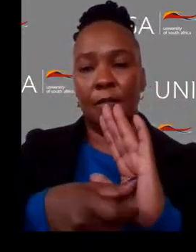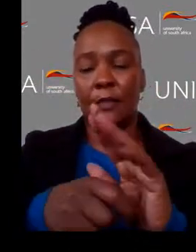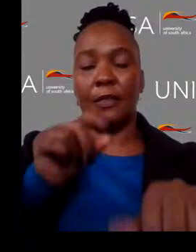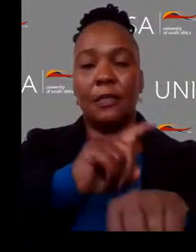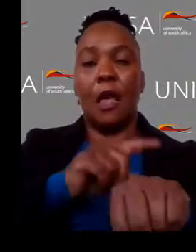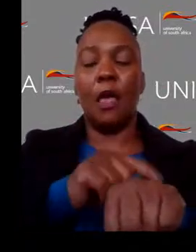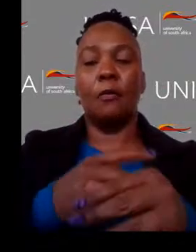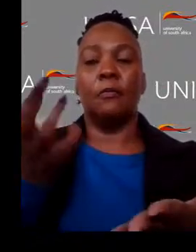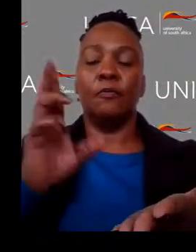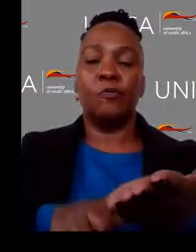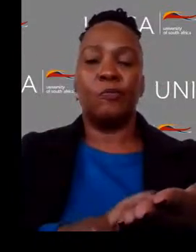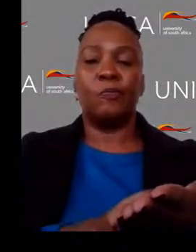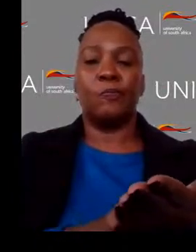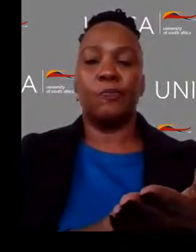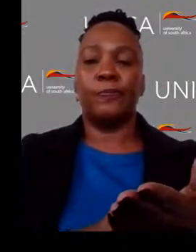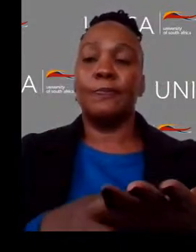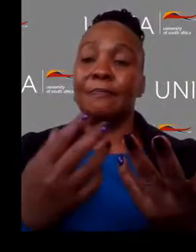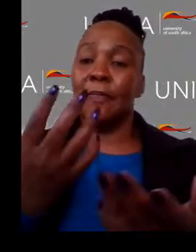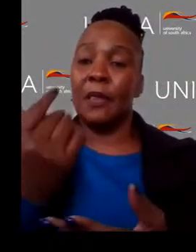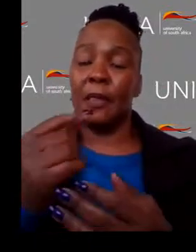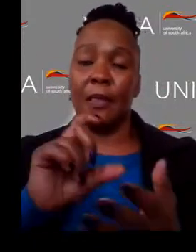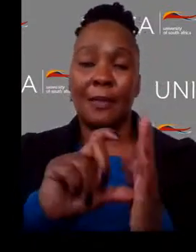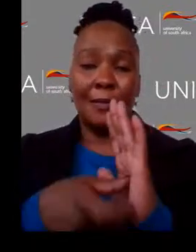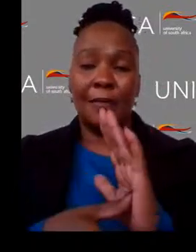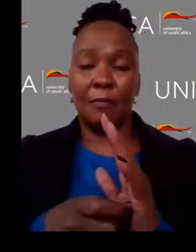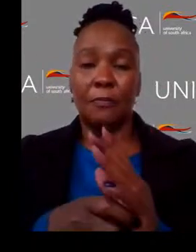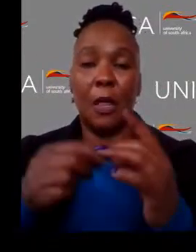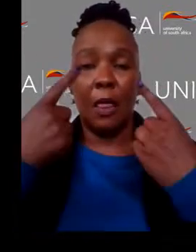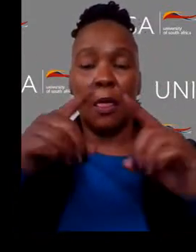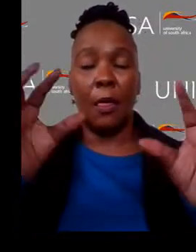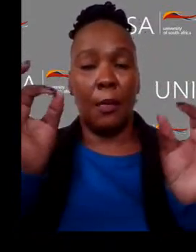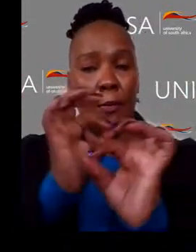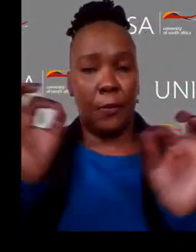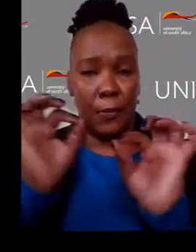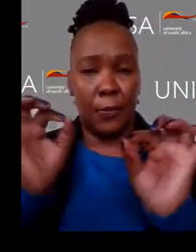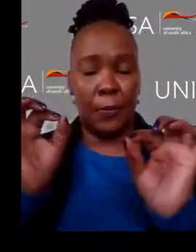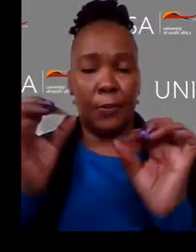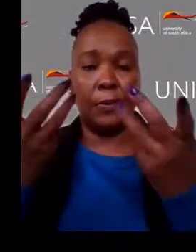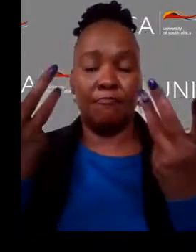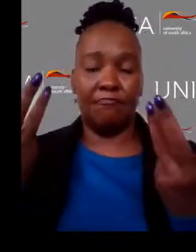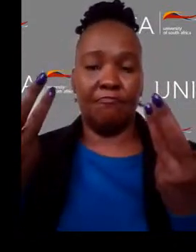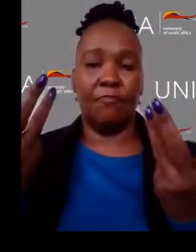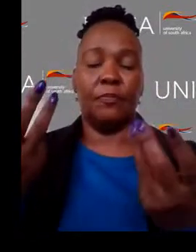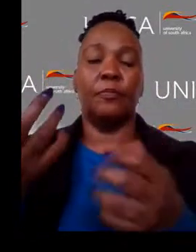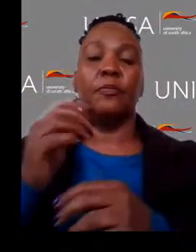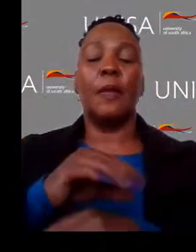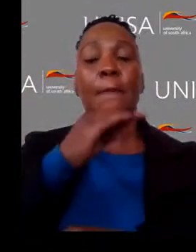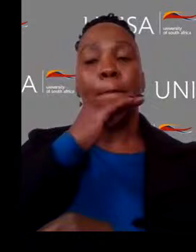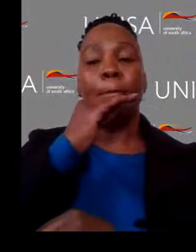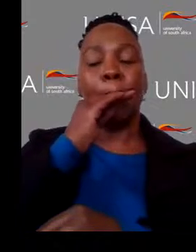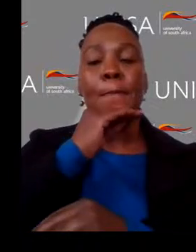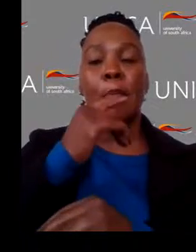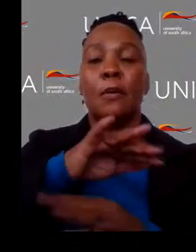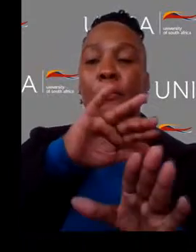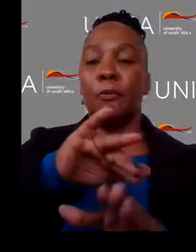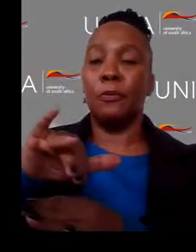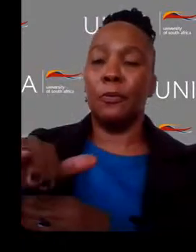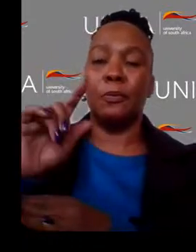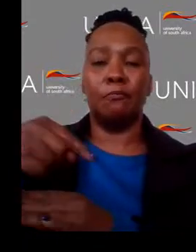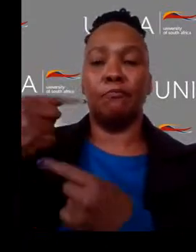registration. If you have a disability but you did not disclose, you are therefore not exempted from